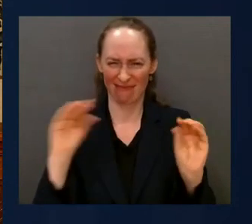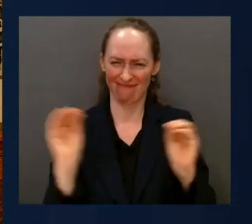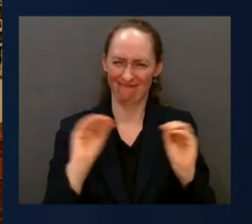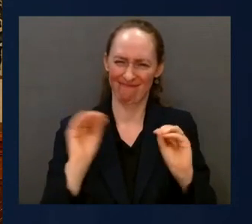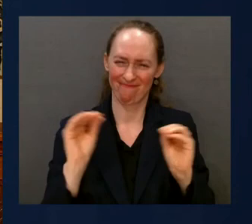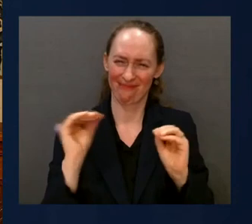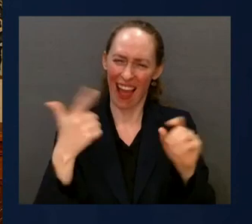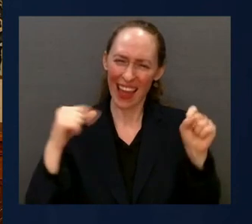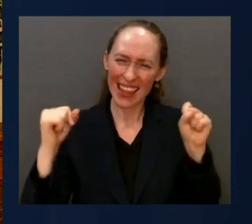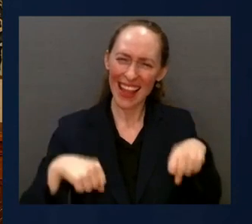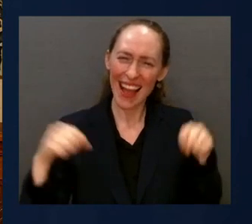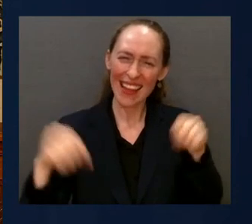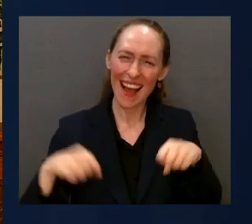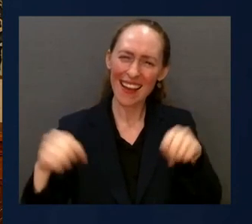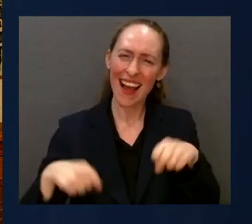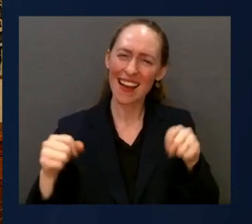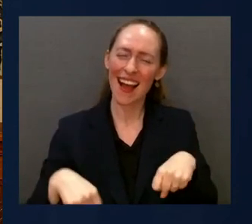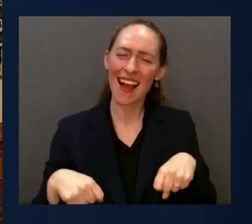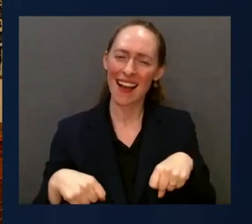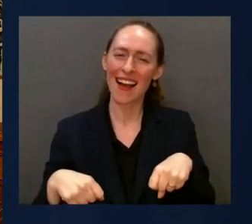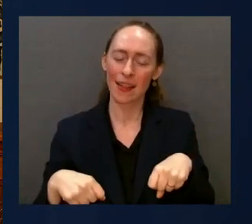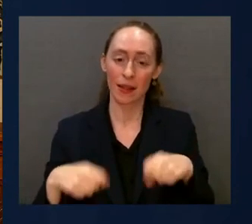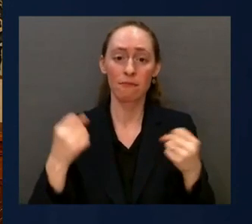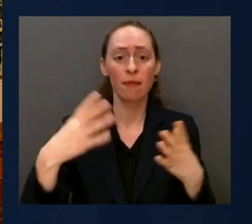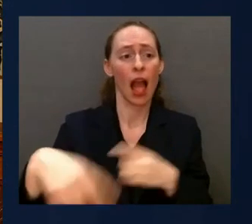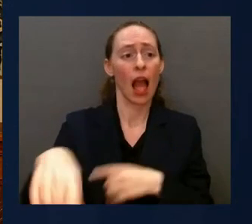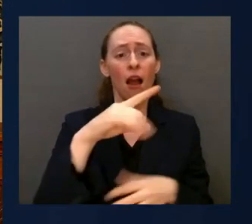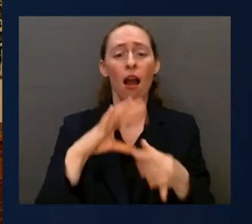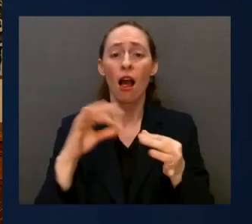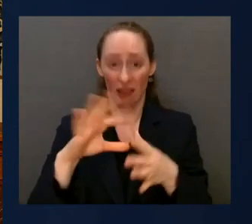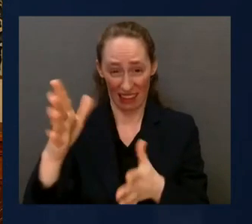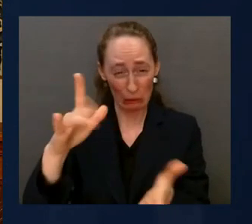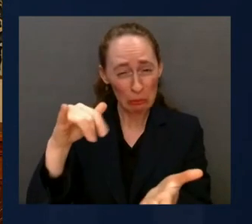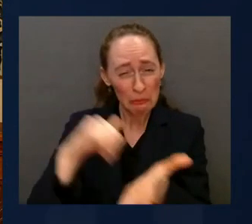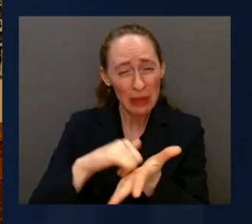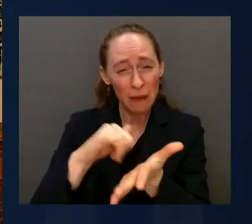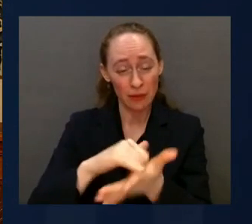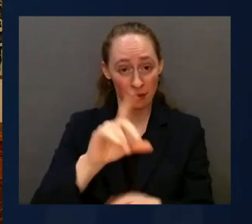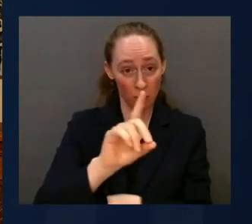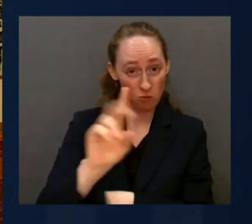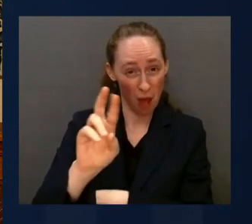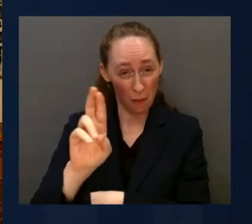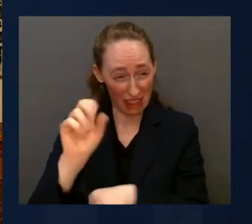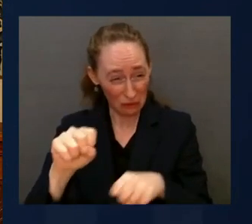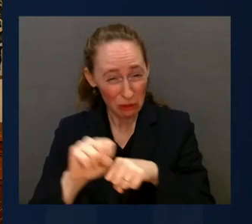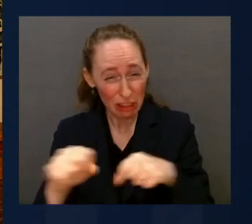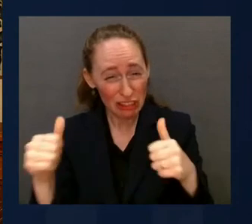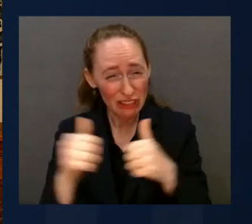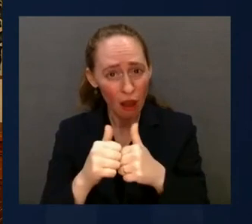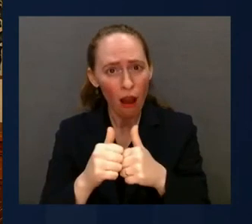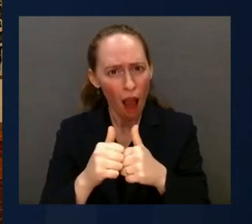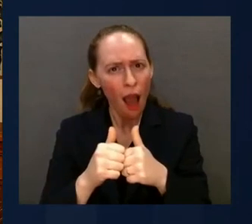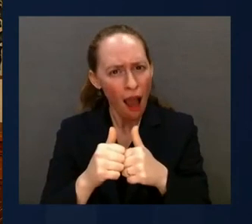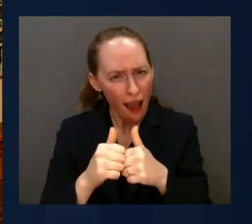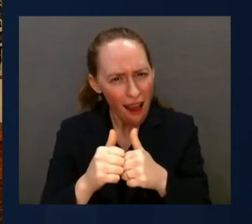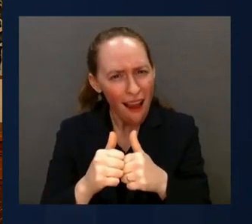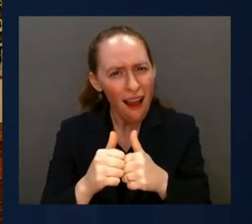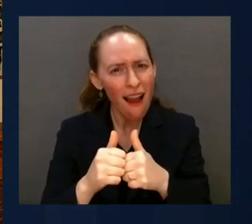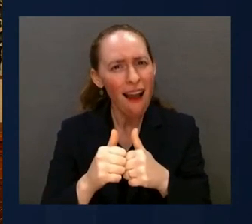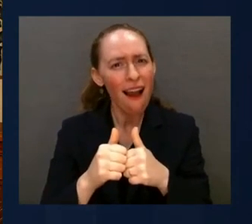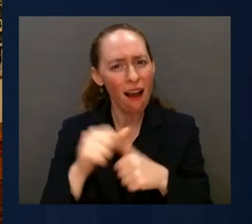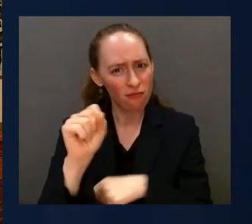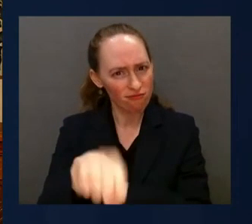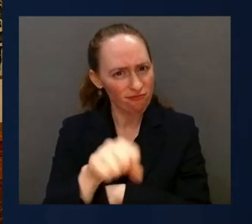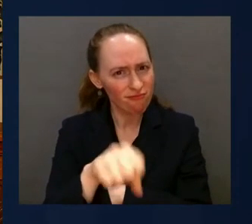together. But over the past 2 years, we've proved the cynics and naysayers wrong. Yes, we disagreed plenty.